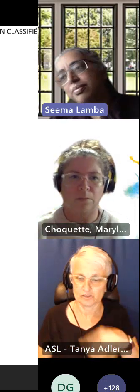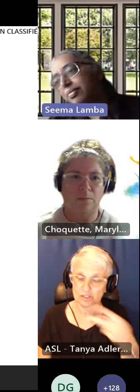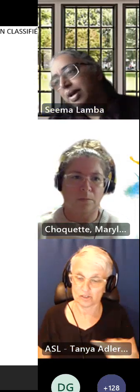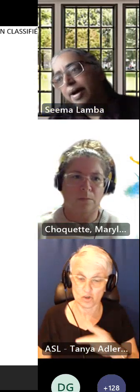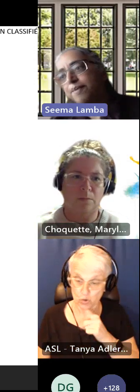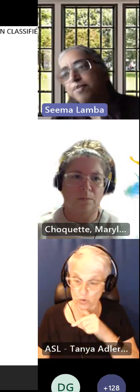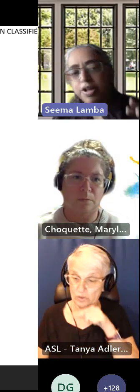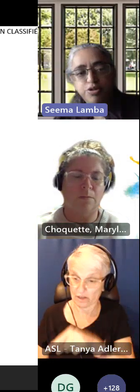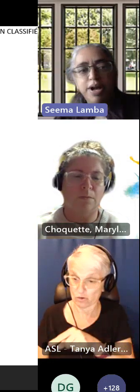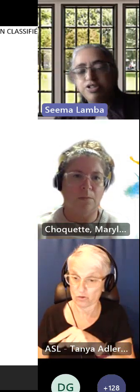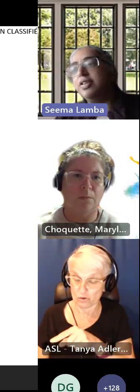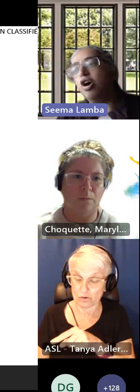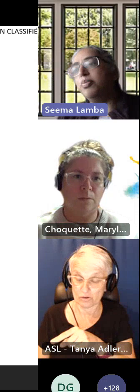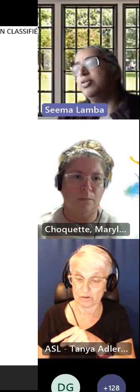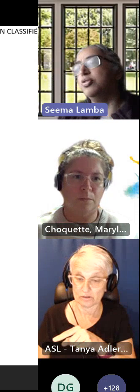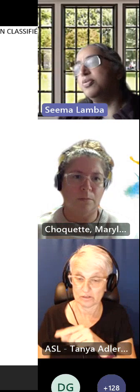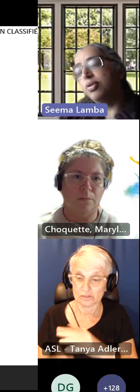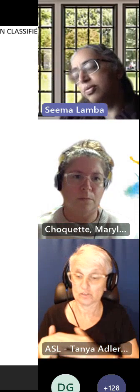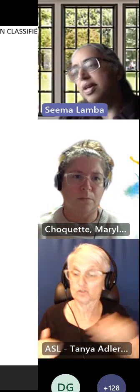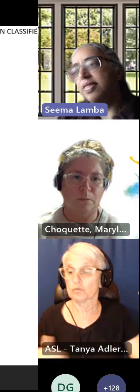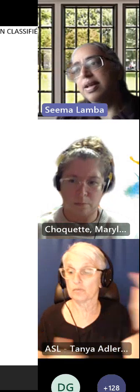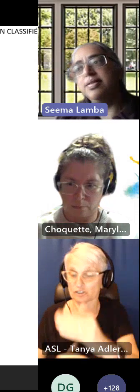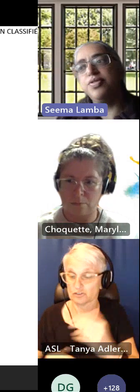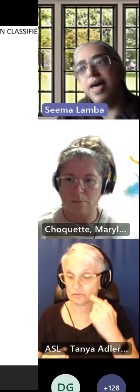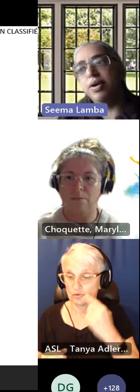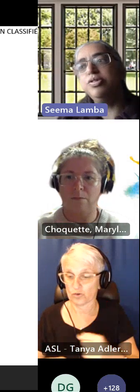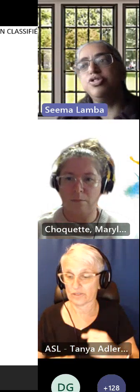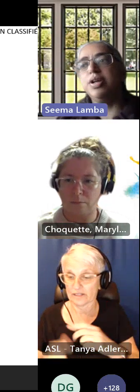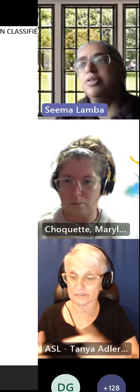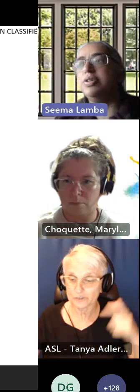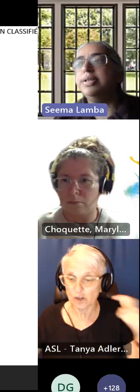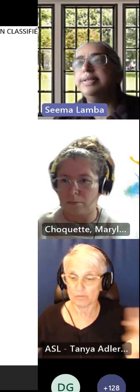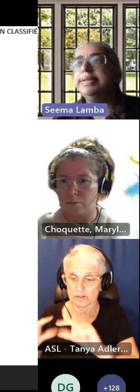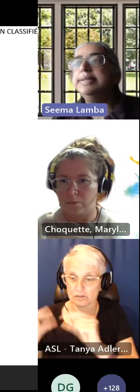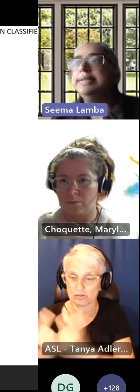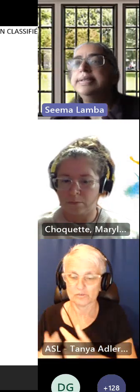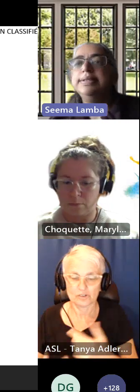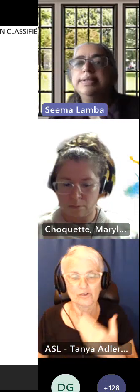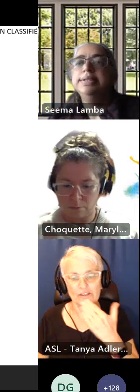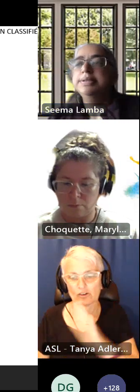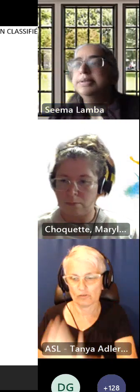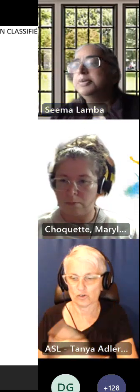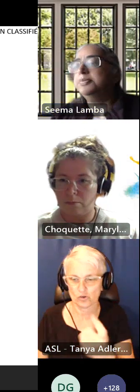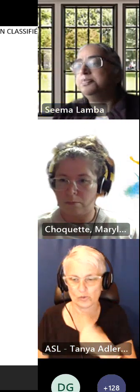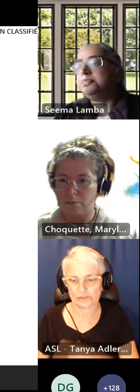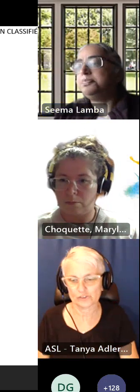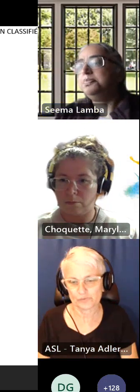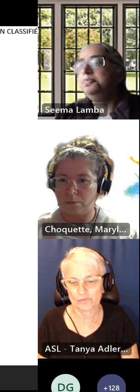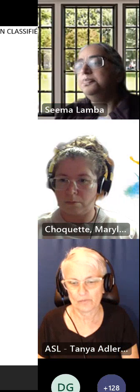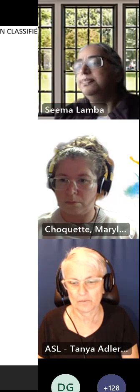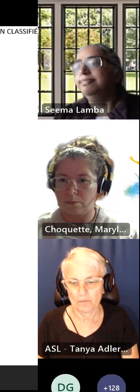there too much in the dominant group. So thanks for that question, actually.